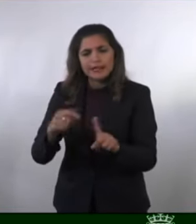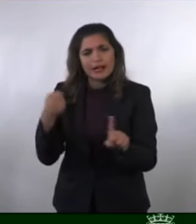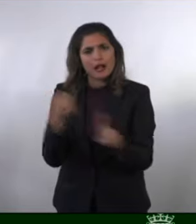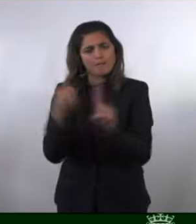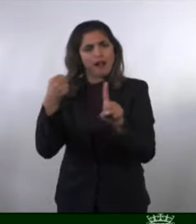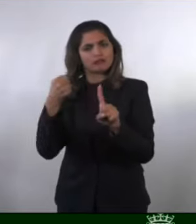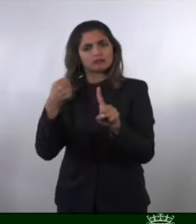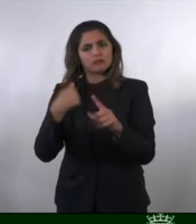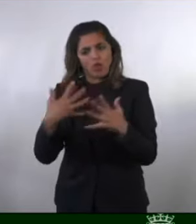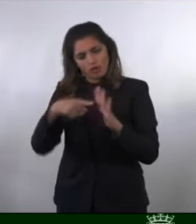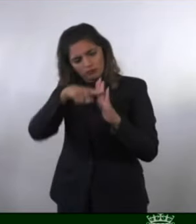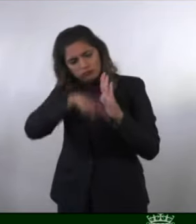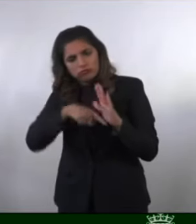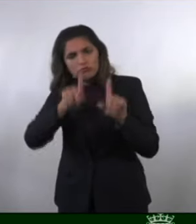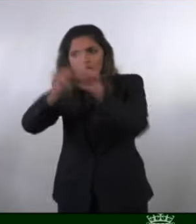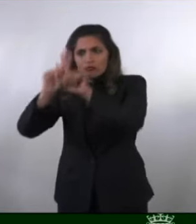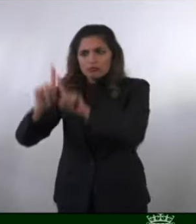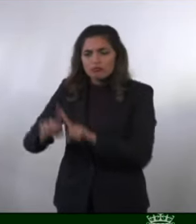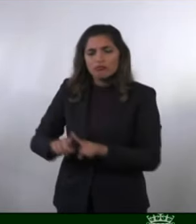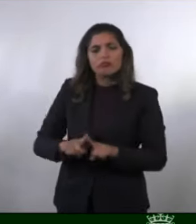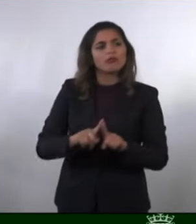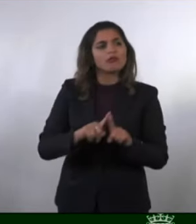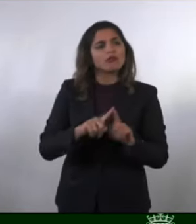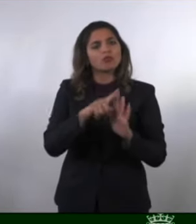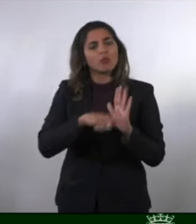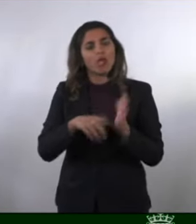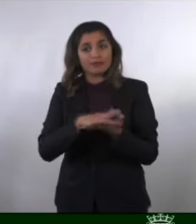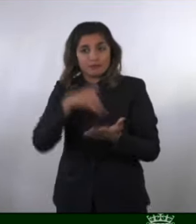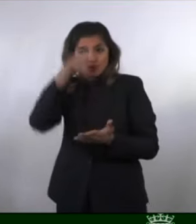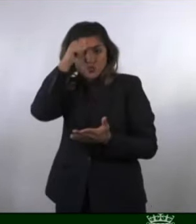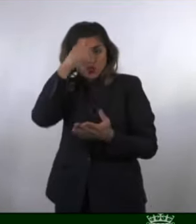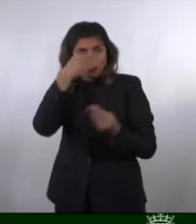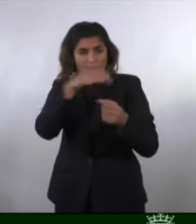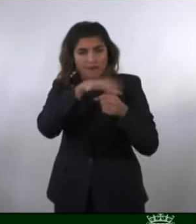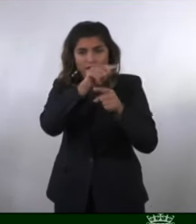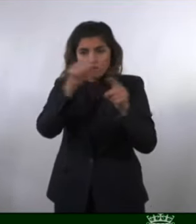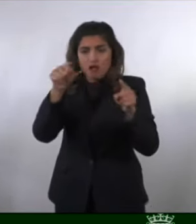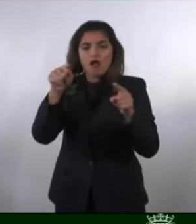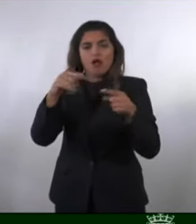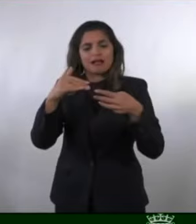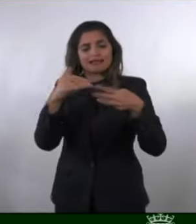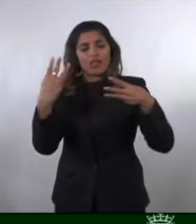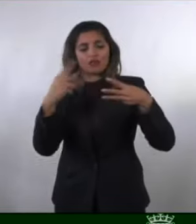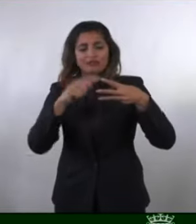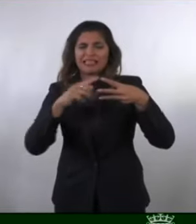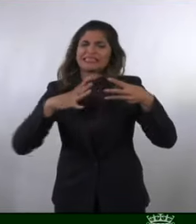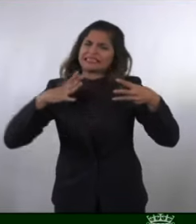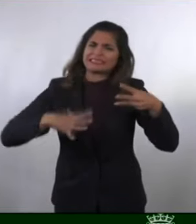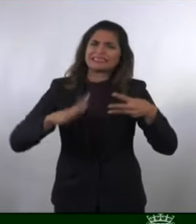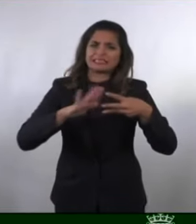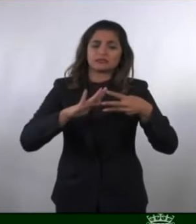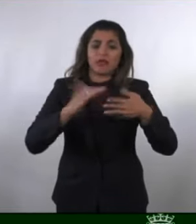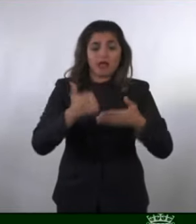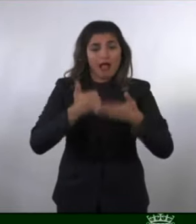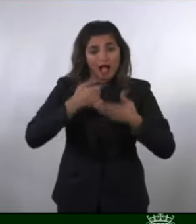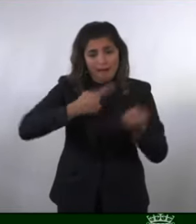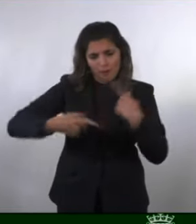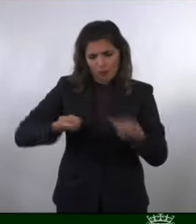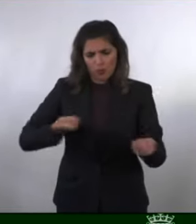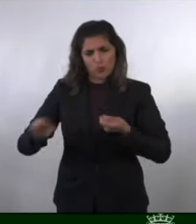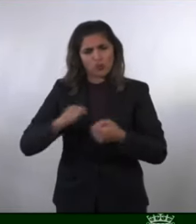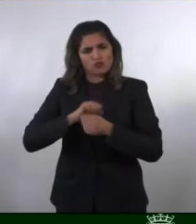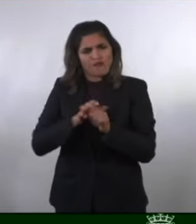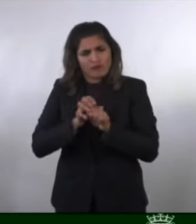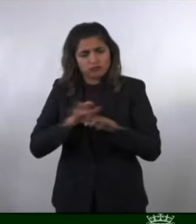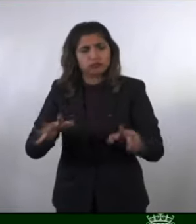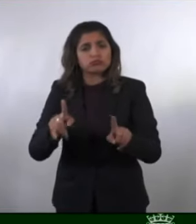a set within Tier 3 that are calibrated to ensure that we can get the rates coming down, using the mass